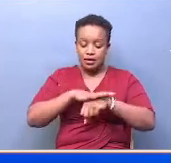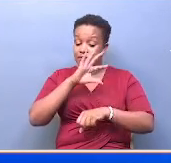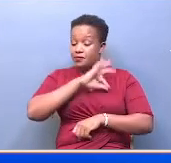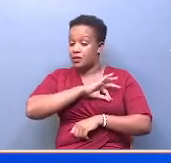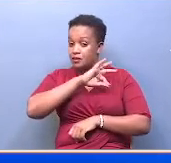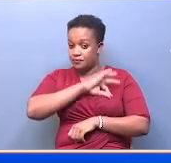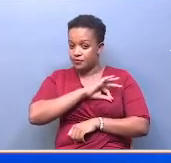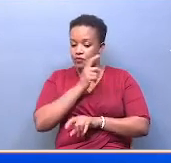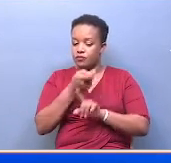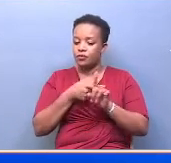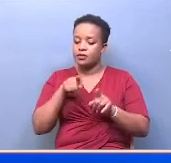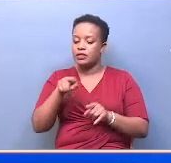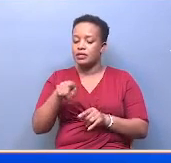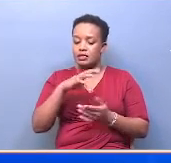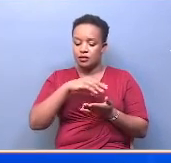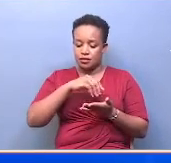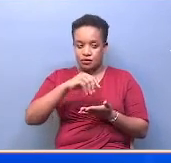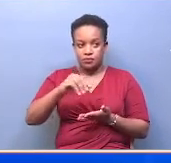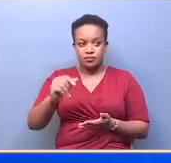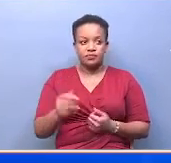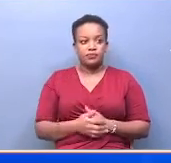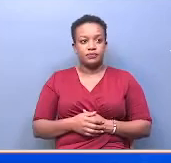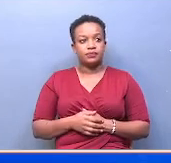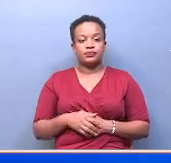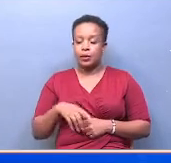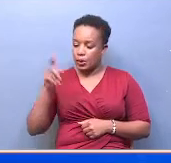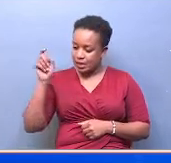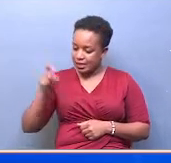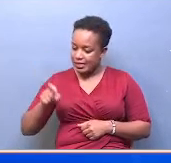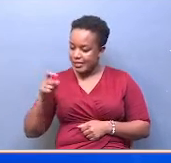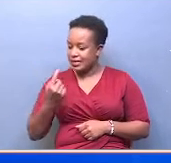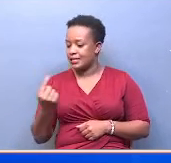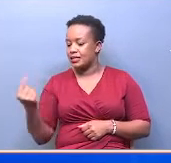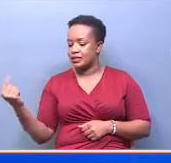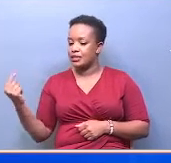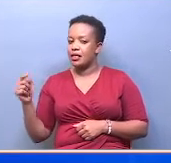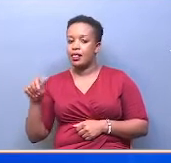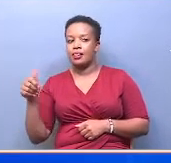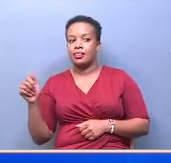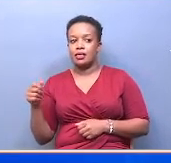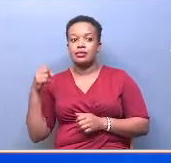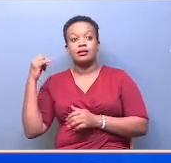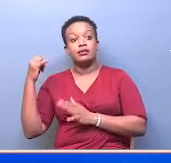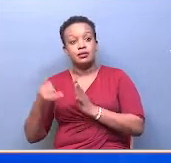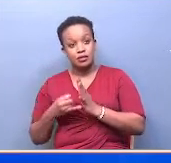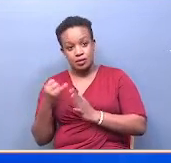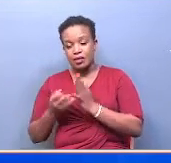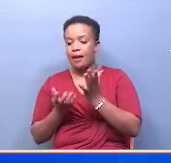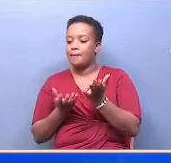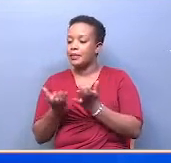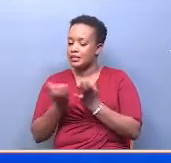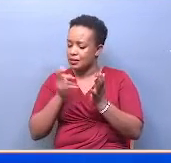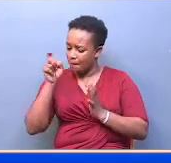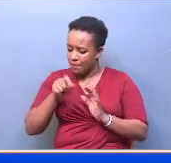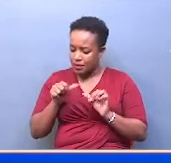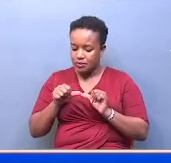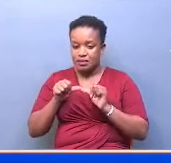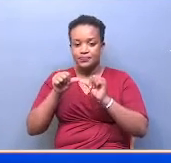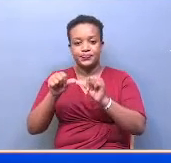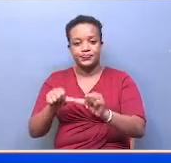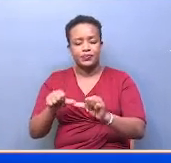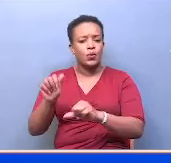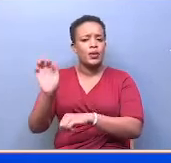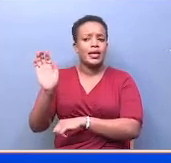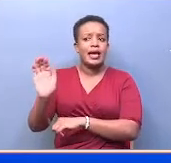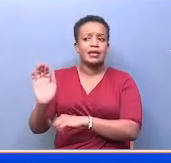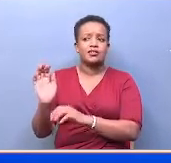hii bei ya mbolea. Yes, we need each other in this industry. Therefore, the businessman needs to be sustained. And so what we are